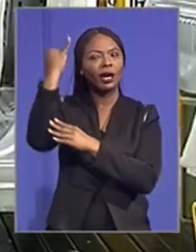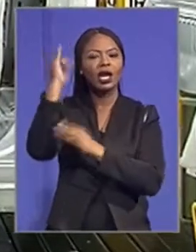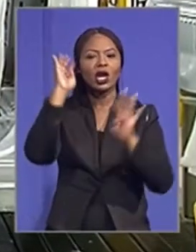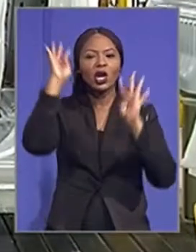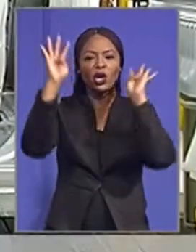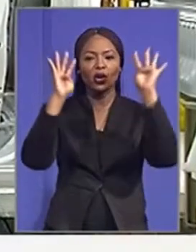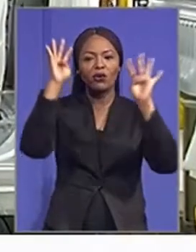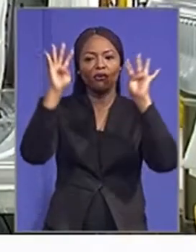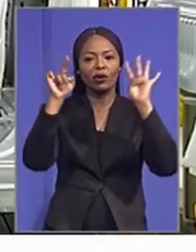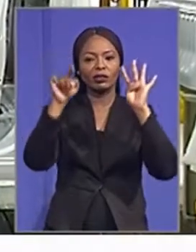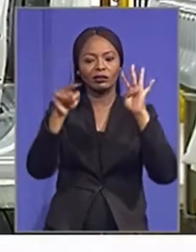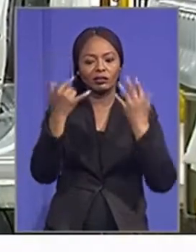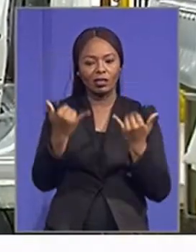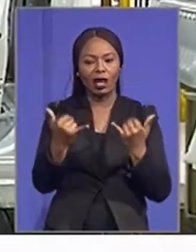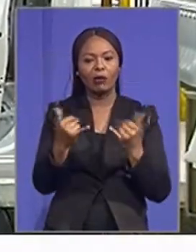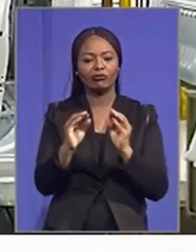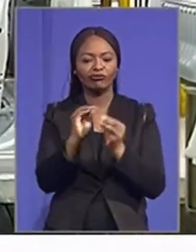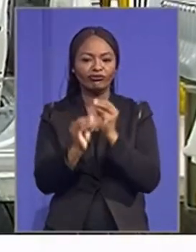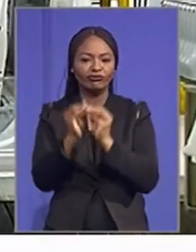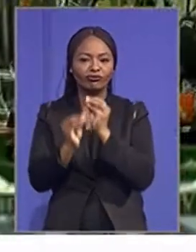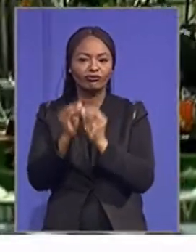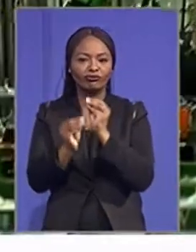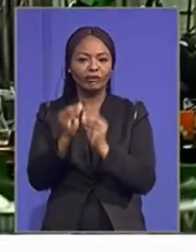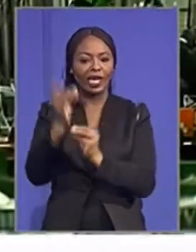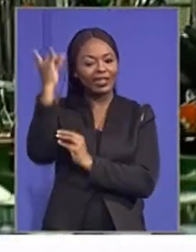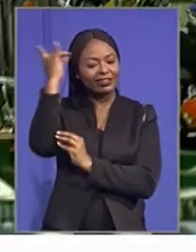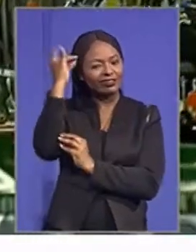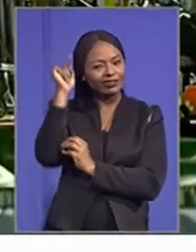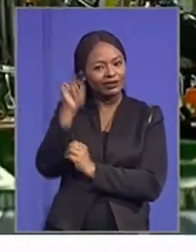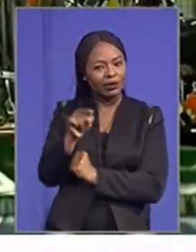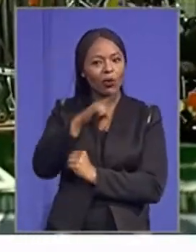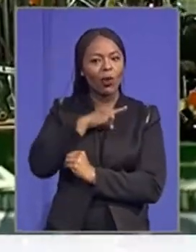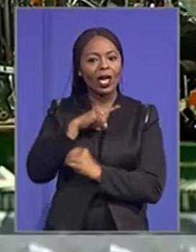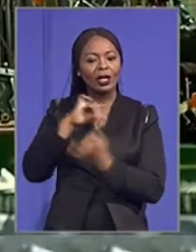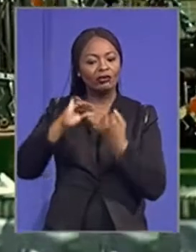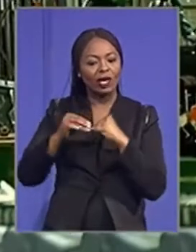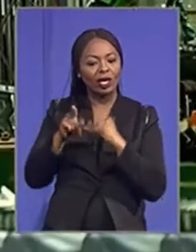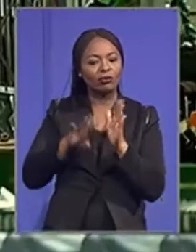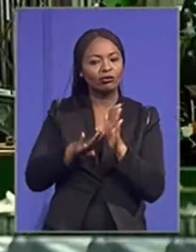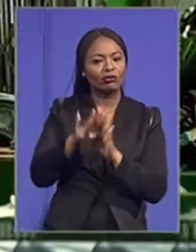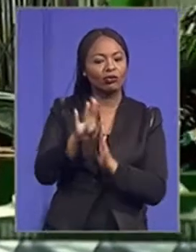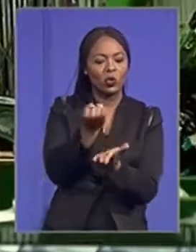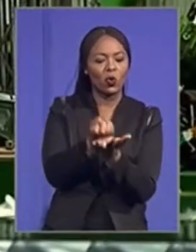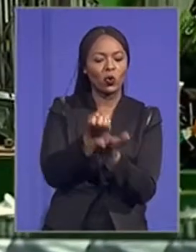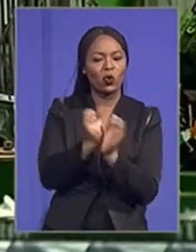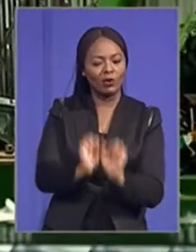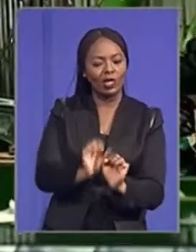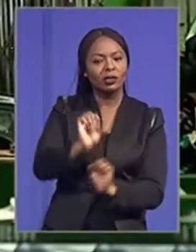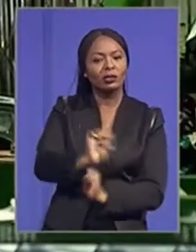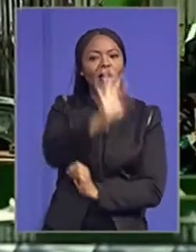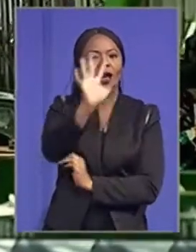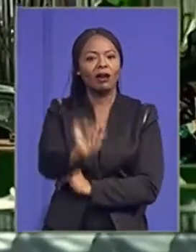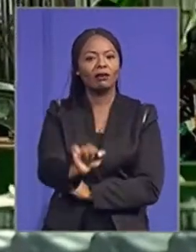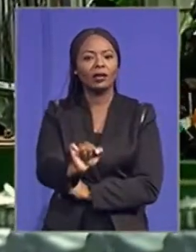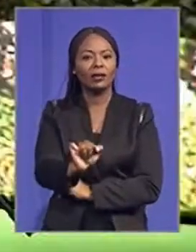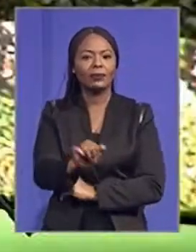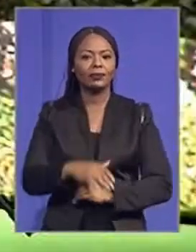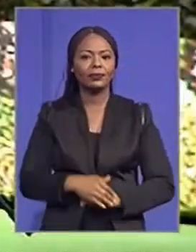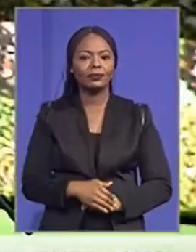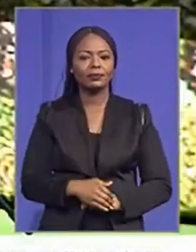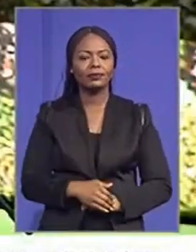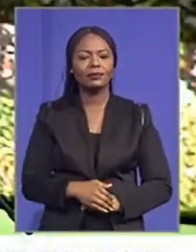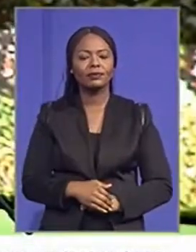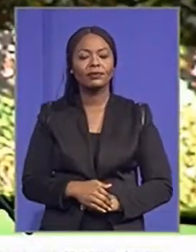Matsete ana a tlo thusa ho ntlafatsa moruo wa naha ena o seng o ntse o hula ka tlhako tsa morao. The automotive industry is one of